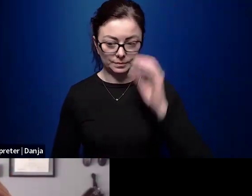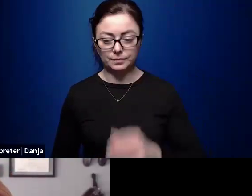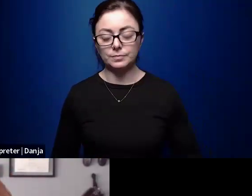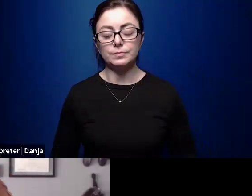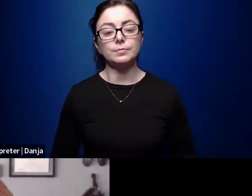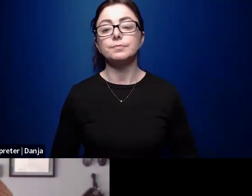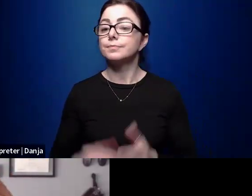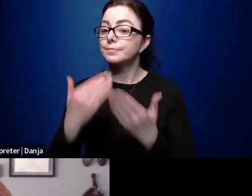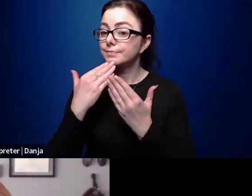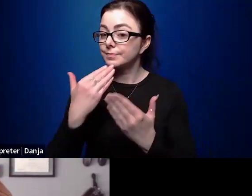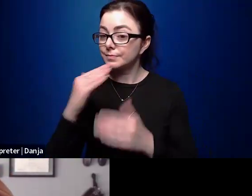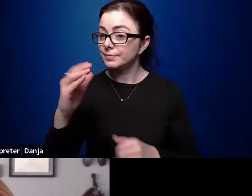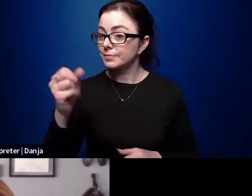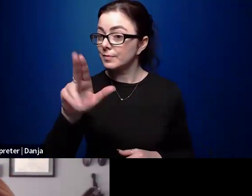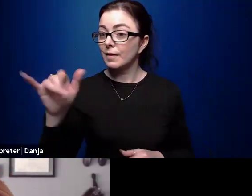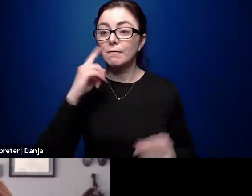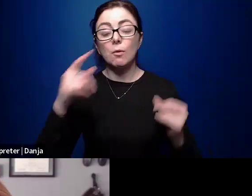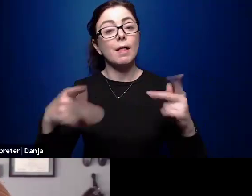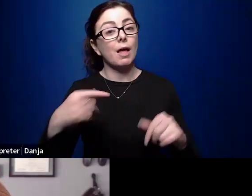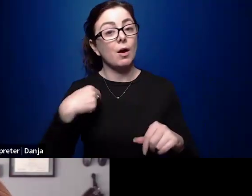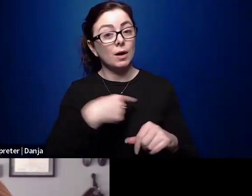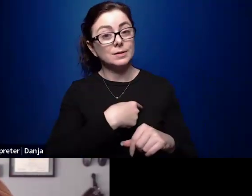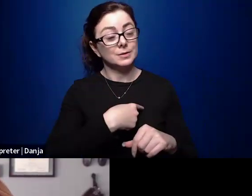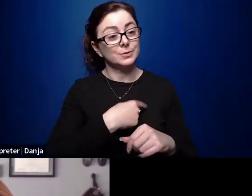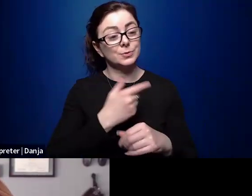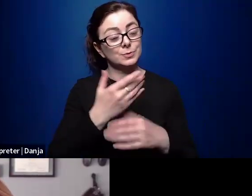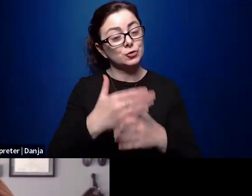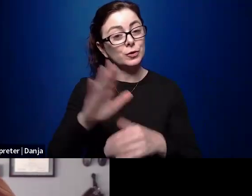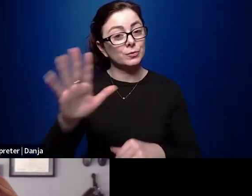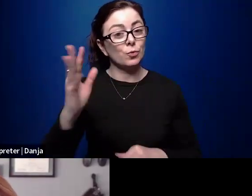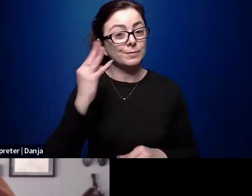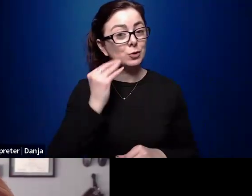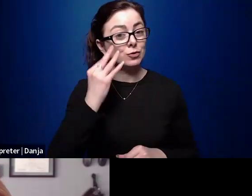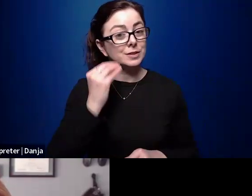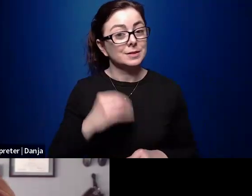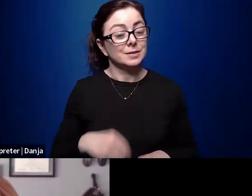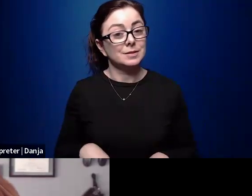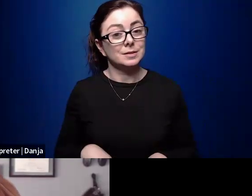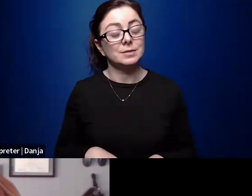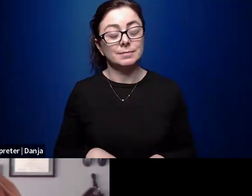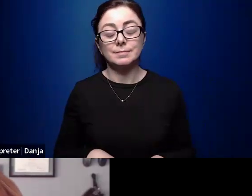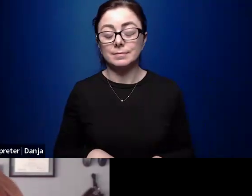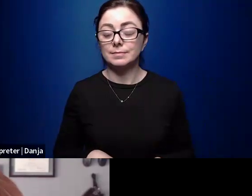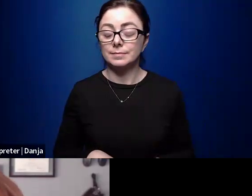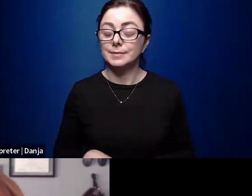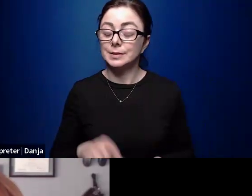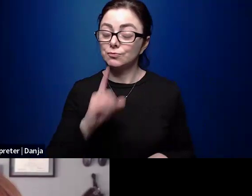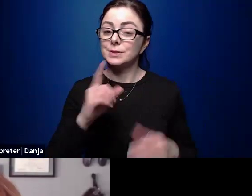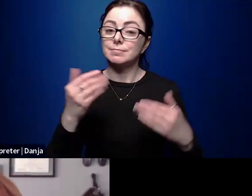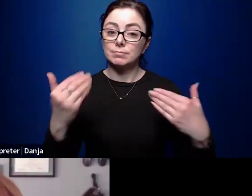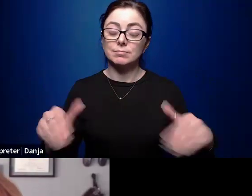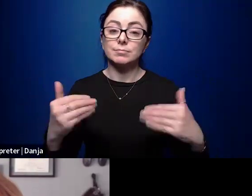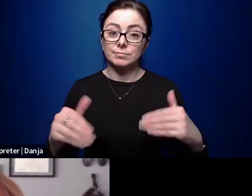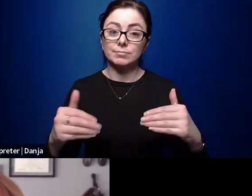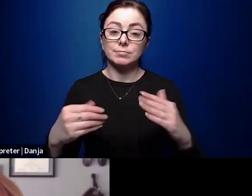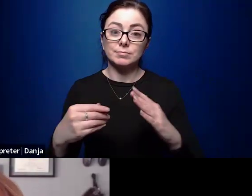Thank you, Shelley, for allowing us to share that. It really highlights the impact